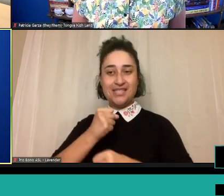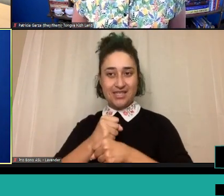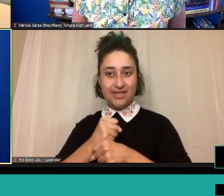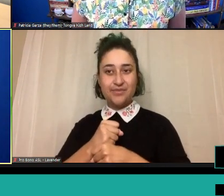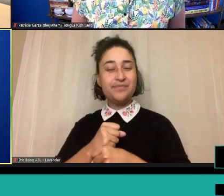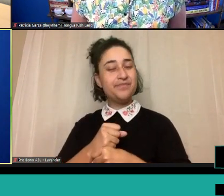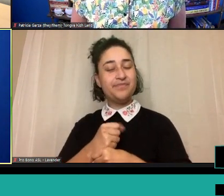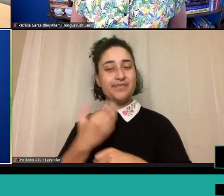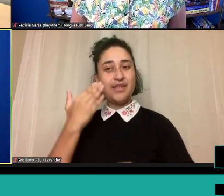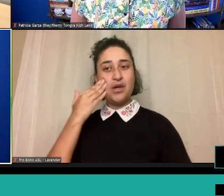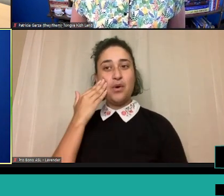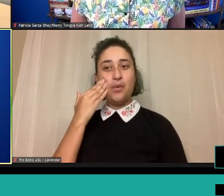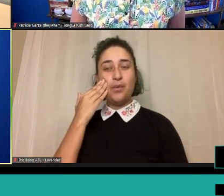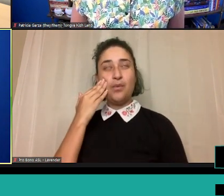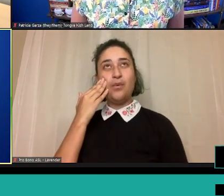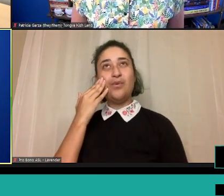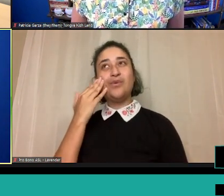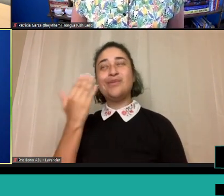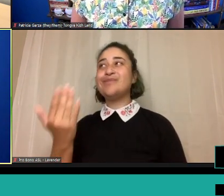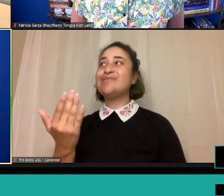she